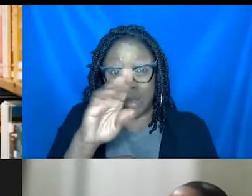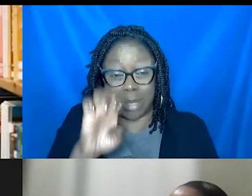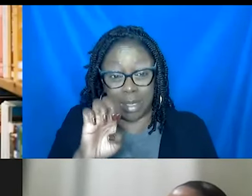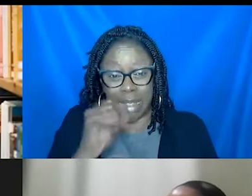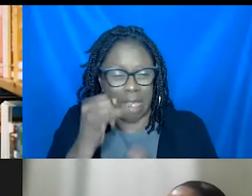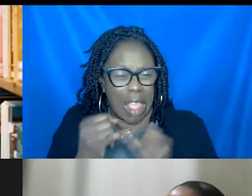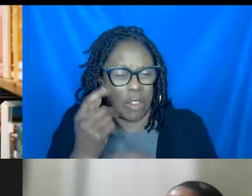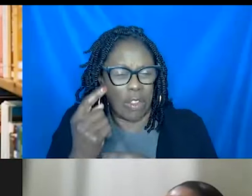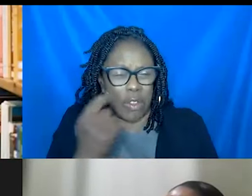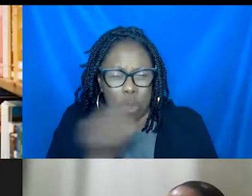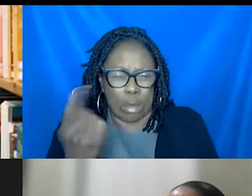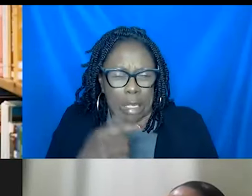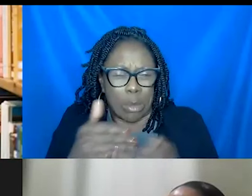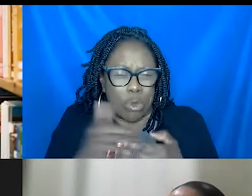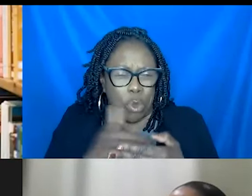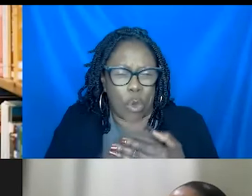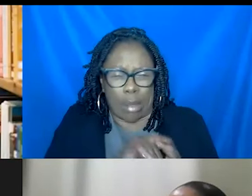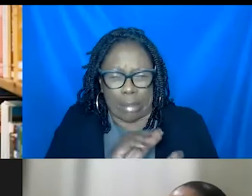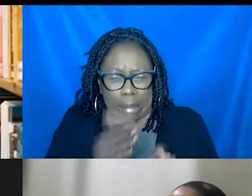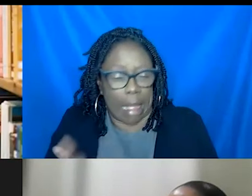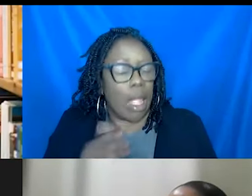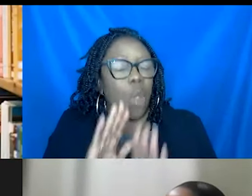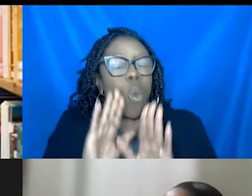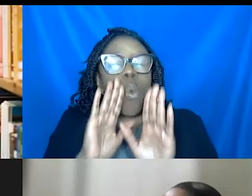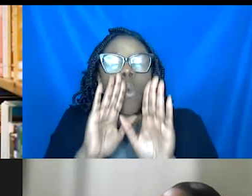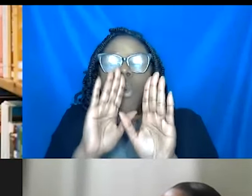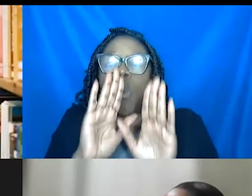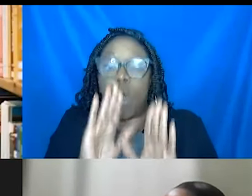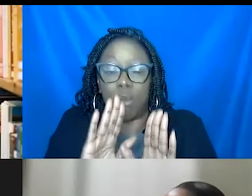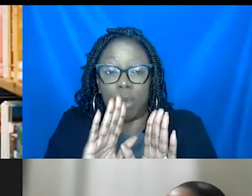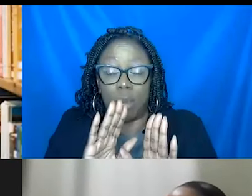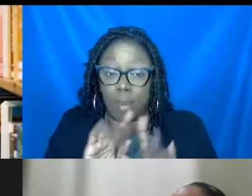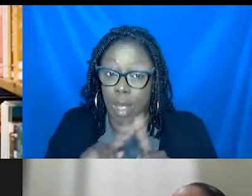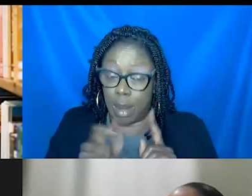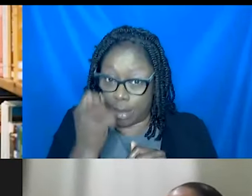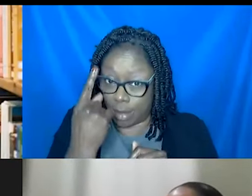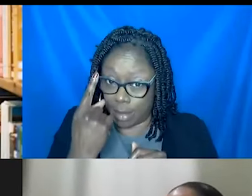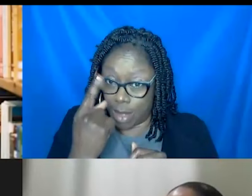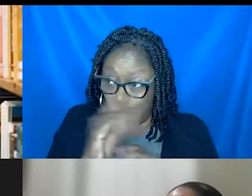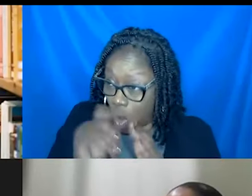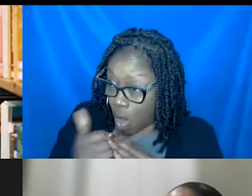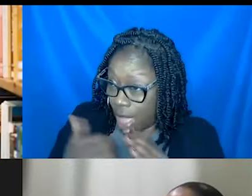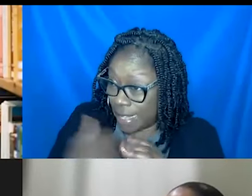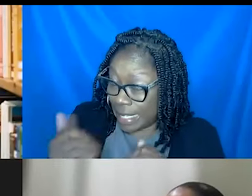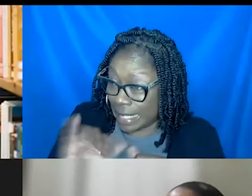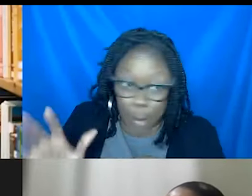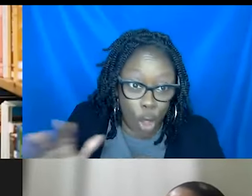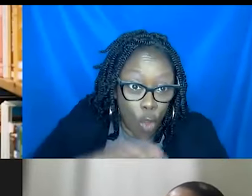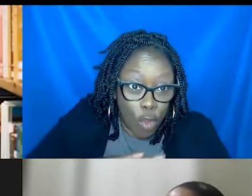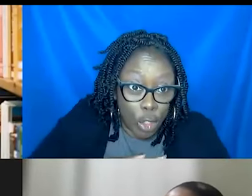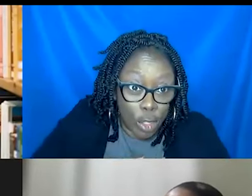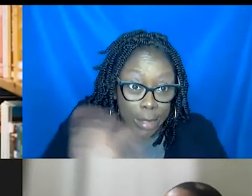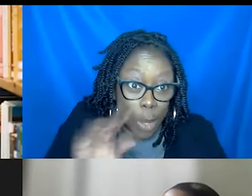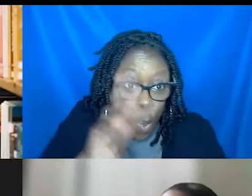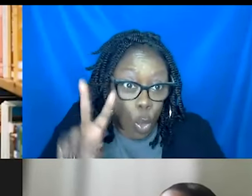life, they were wonderful too. With that said, not everybody has the same type of coverage that World War II